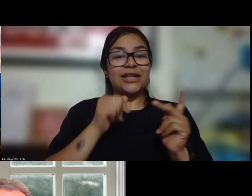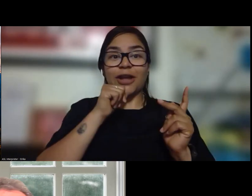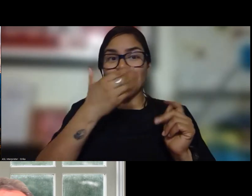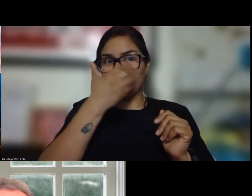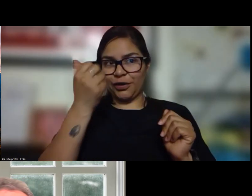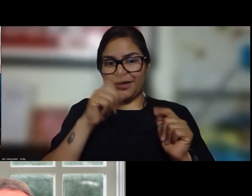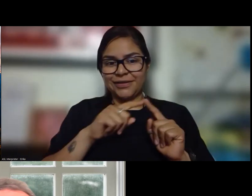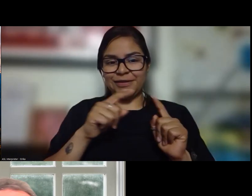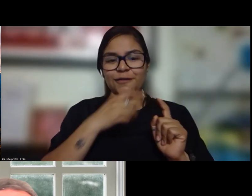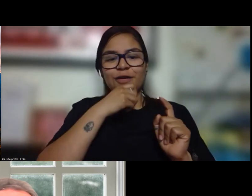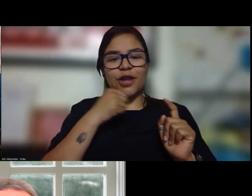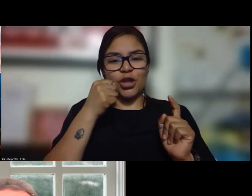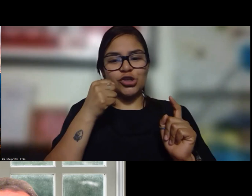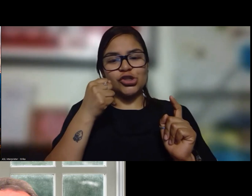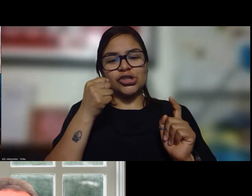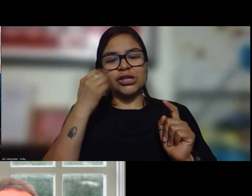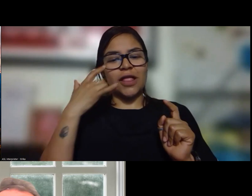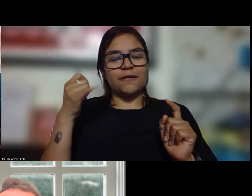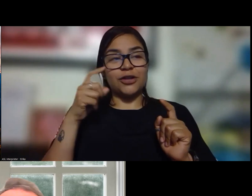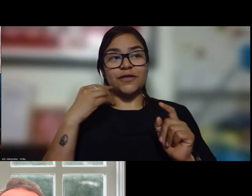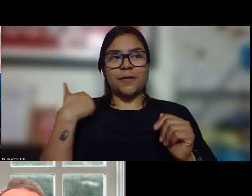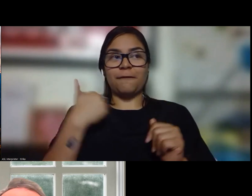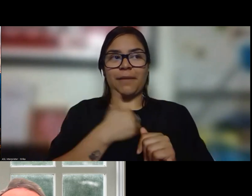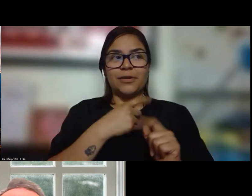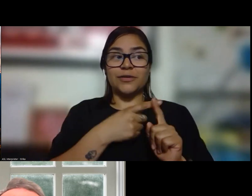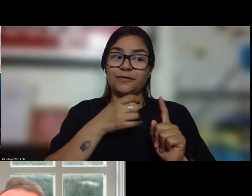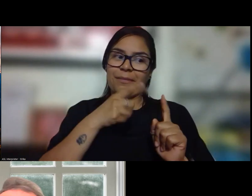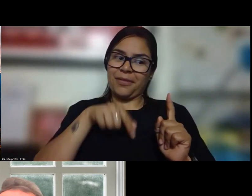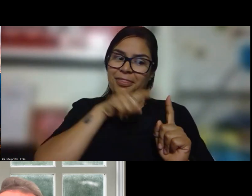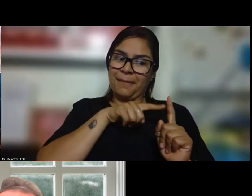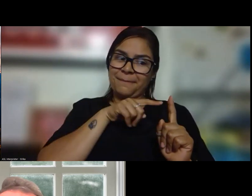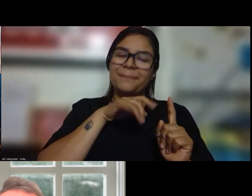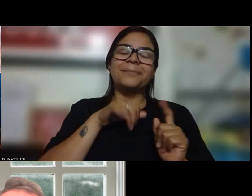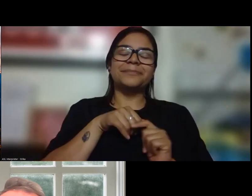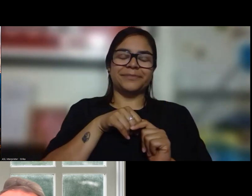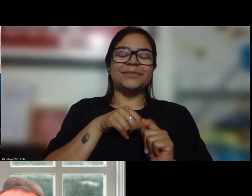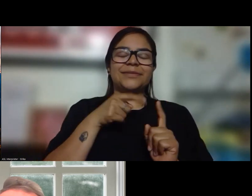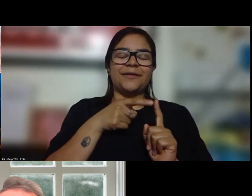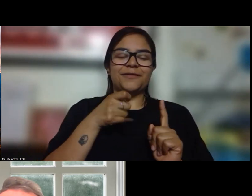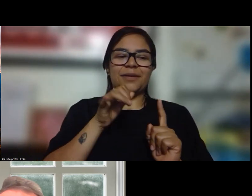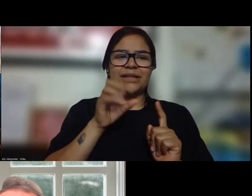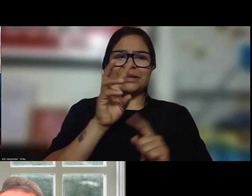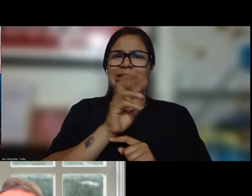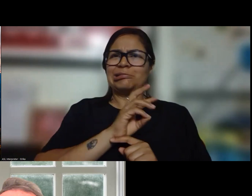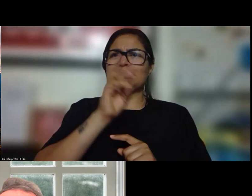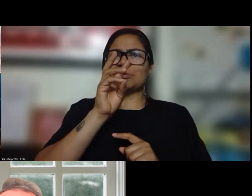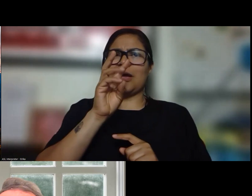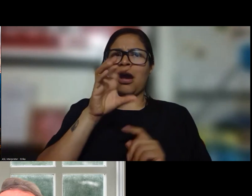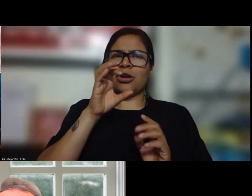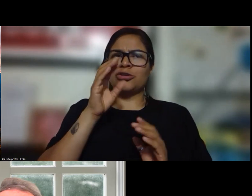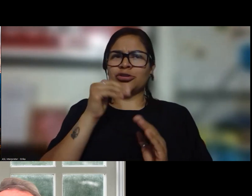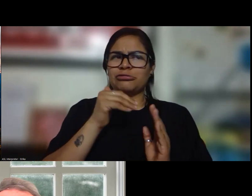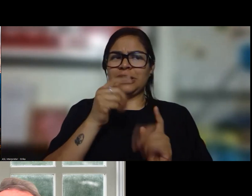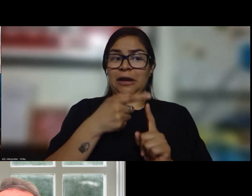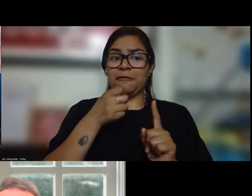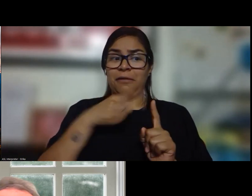Leading Age California, whose memberships come from mostly those organizations. They have like over 600 of them. So